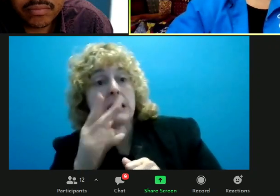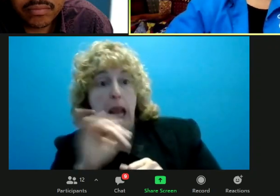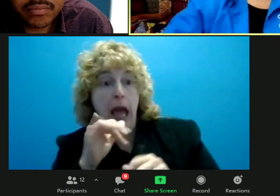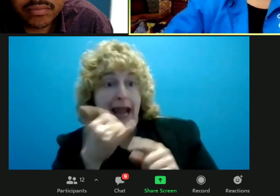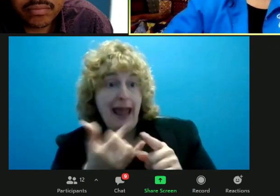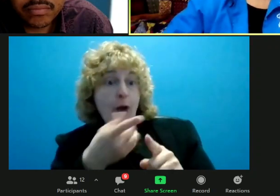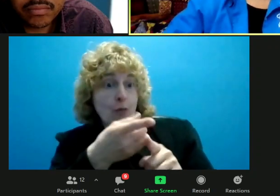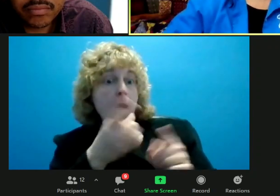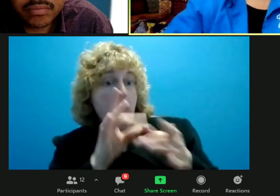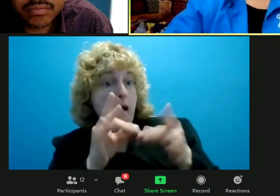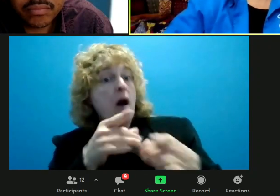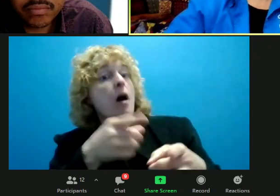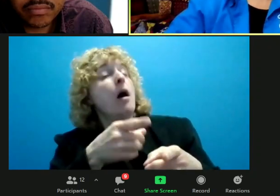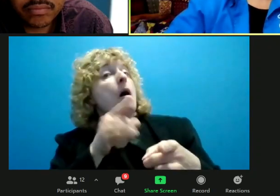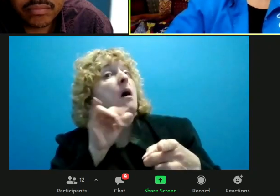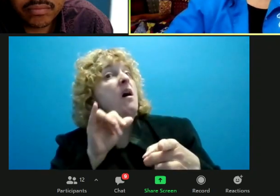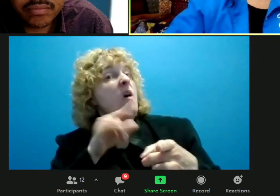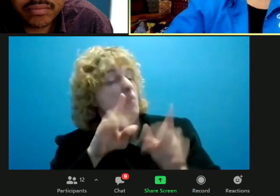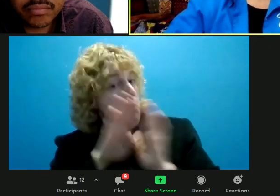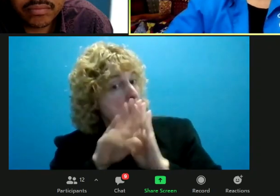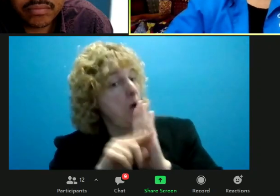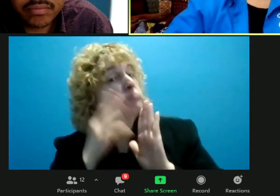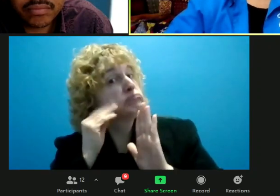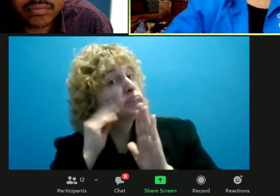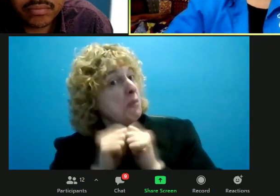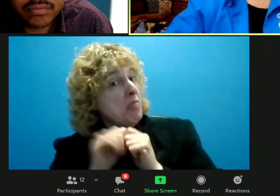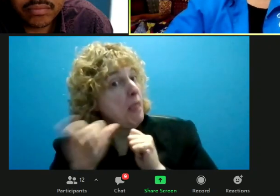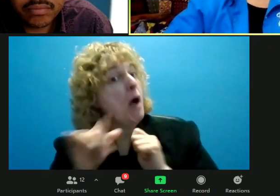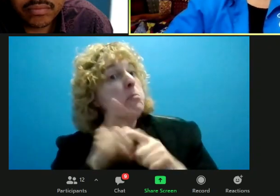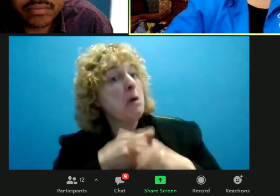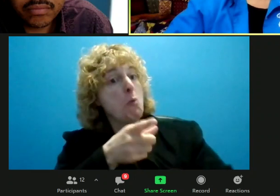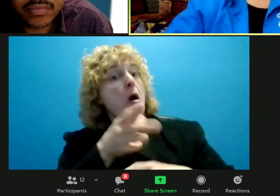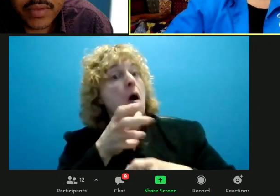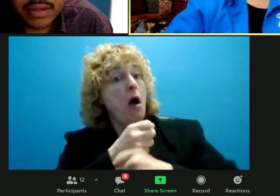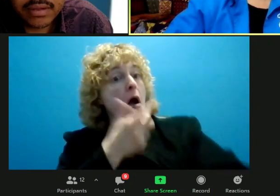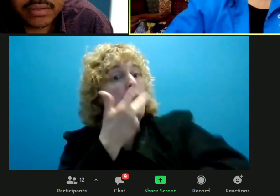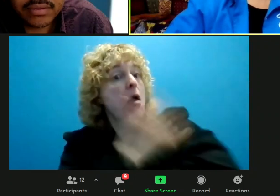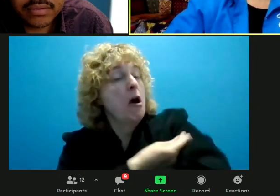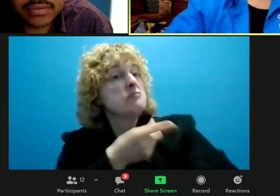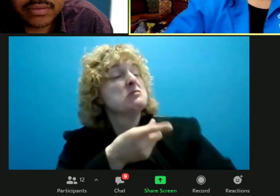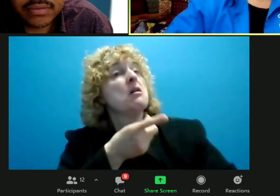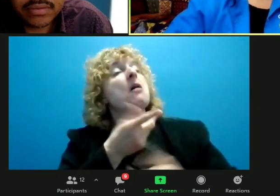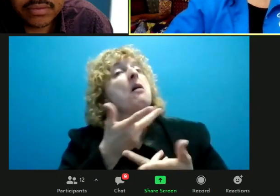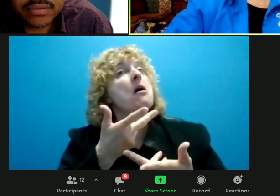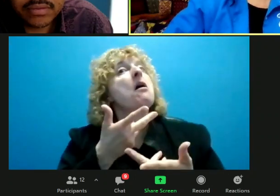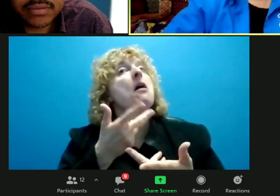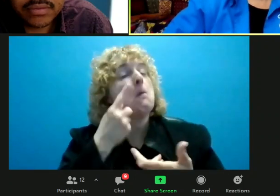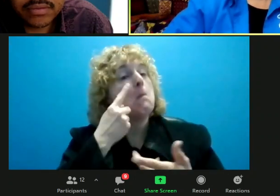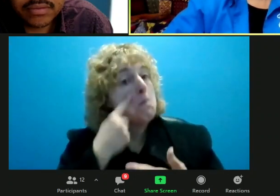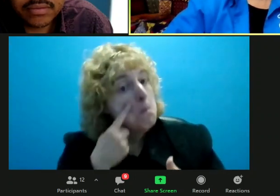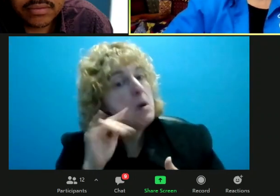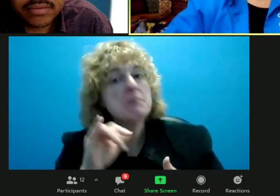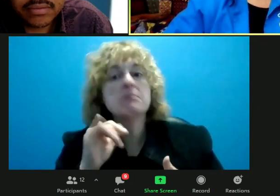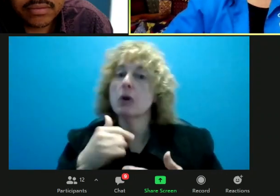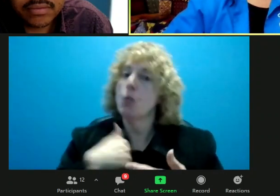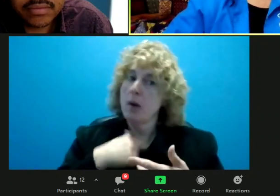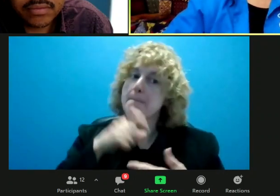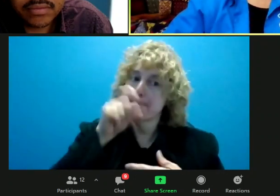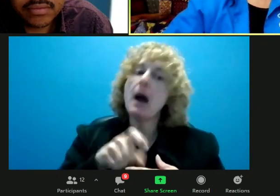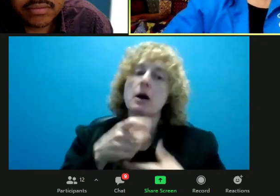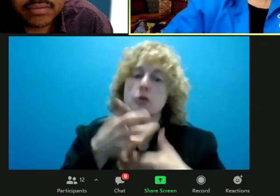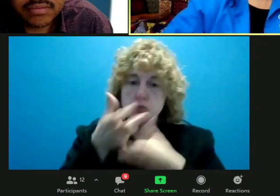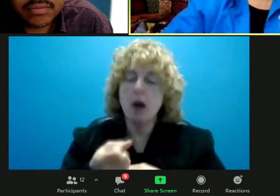so I think that's really important. And let's talk about that, um, some more. Uh, we really got to do it because we got to stop COVID, uh,